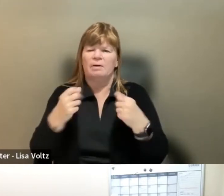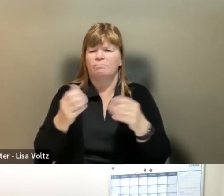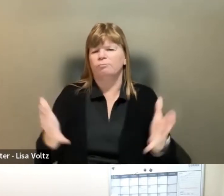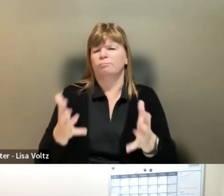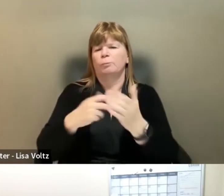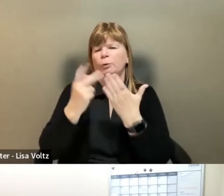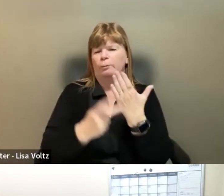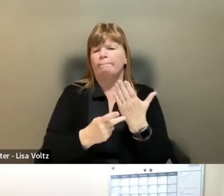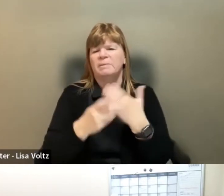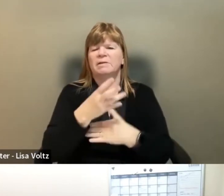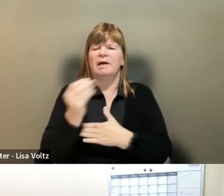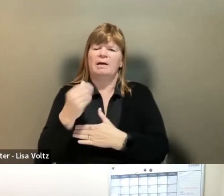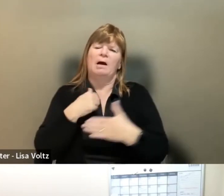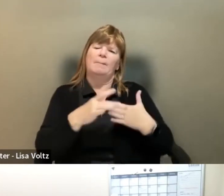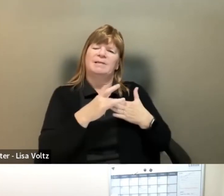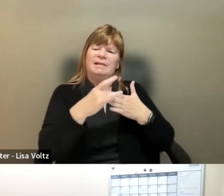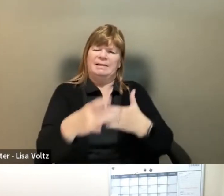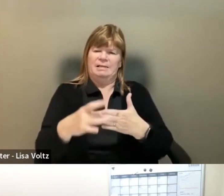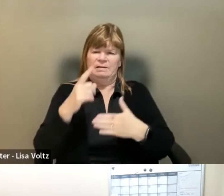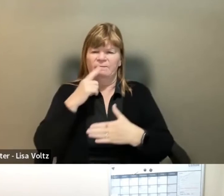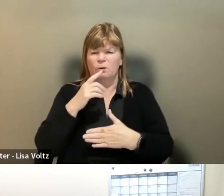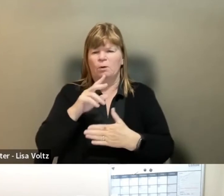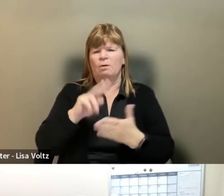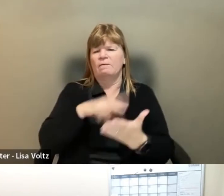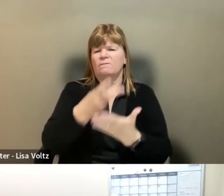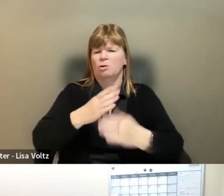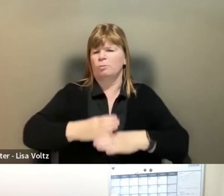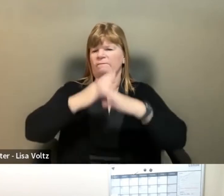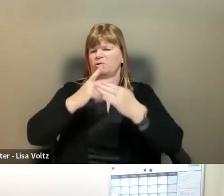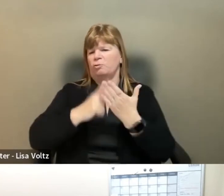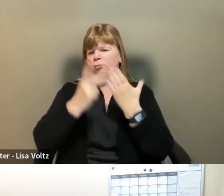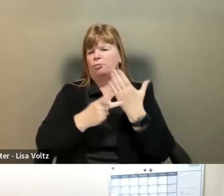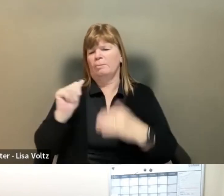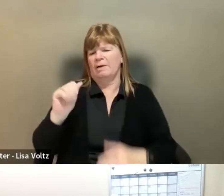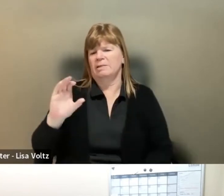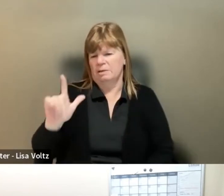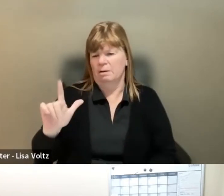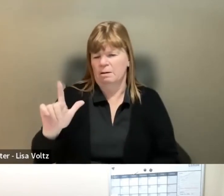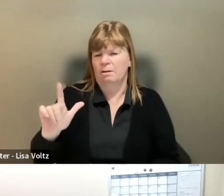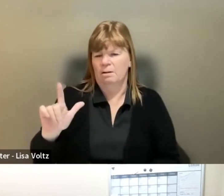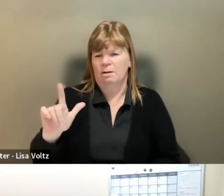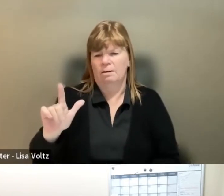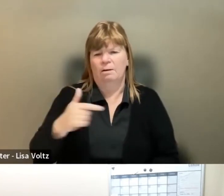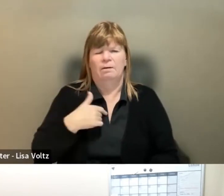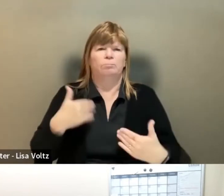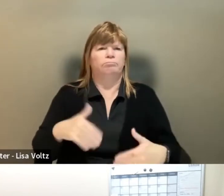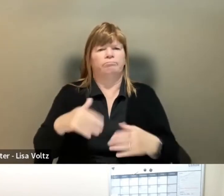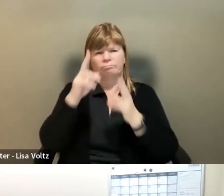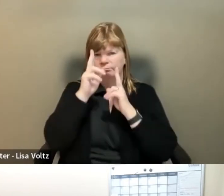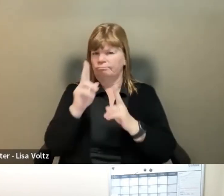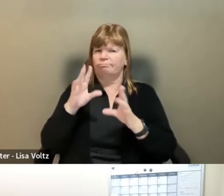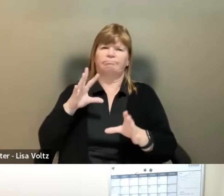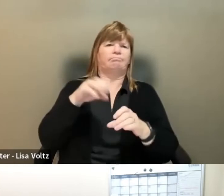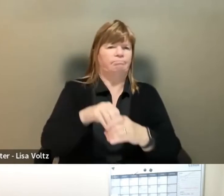Programs, and I'm the lead for the Falls Prevention Programs at ACL. And I'm honored to be part of this